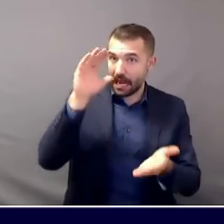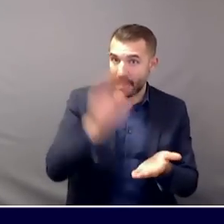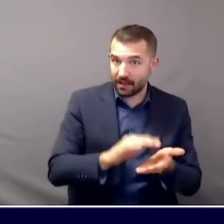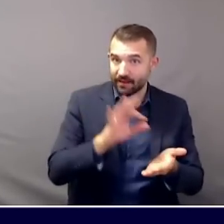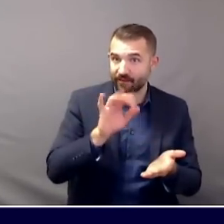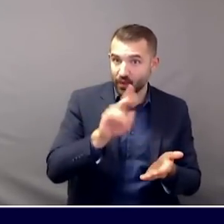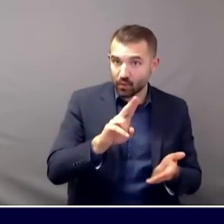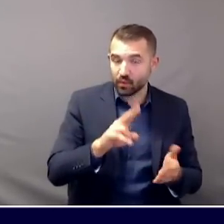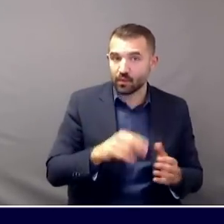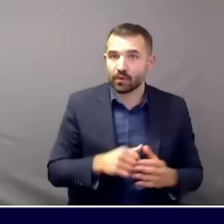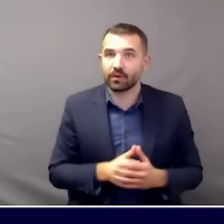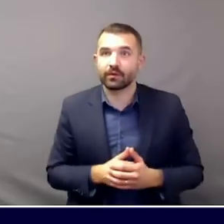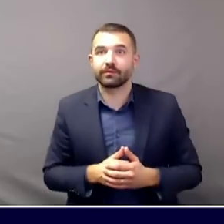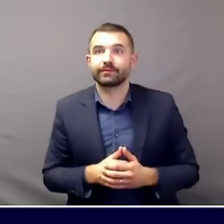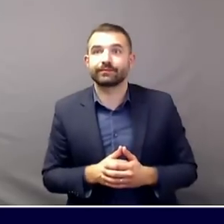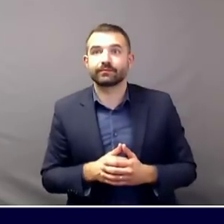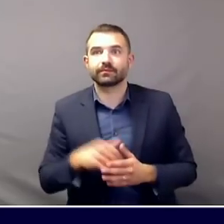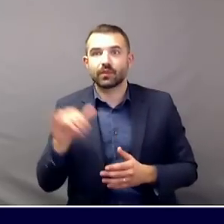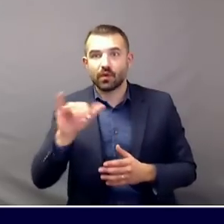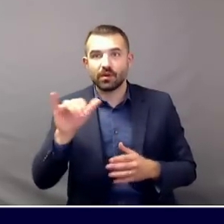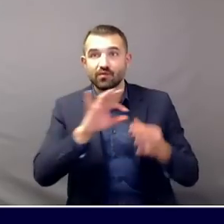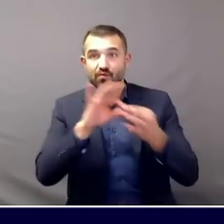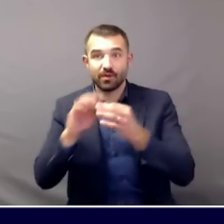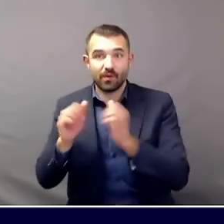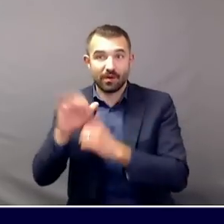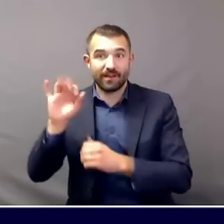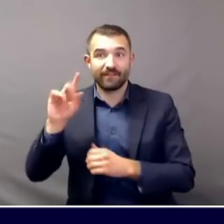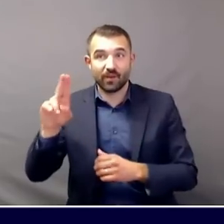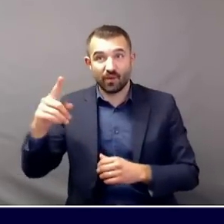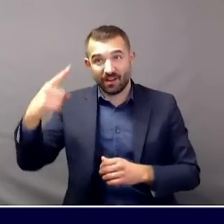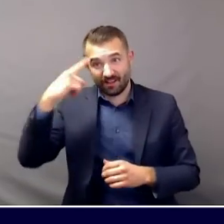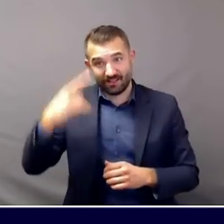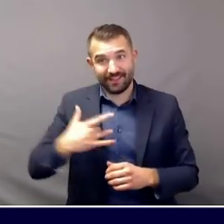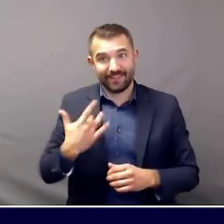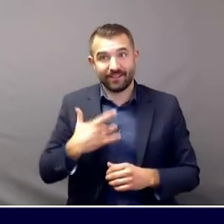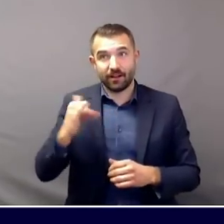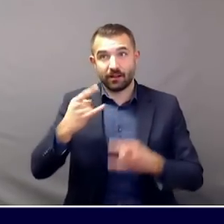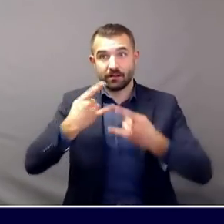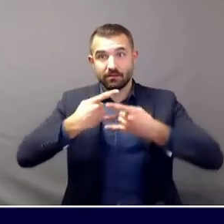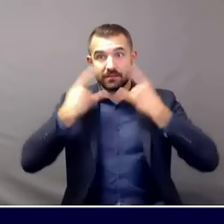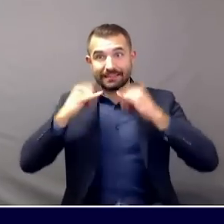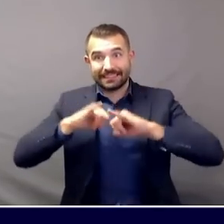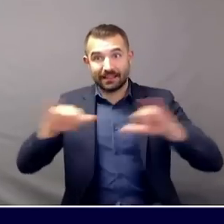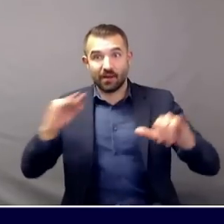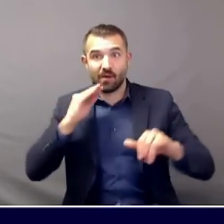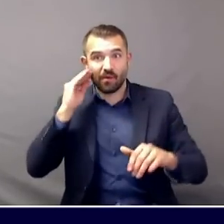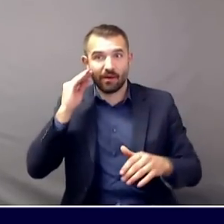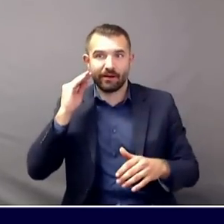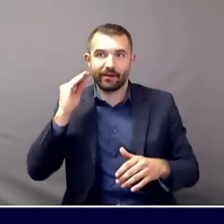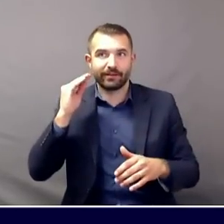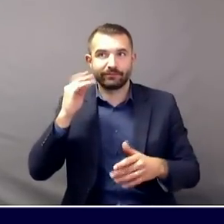staying home and other things that so many people are doing because of coronavirus?